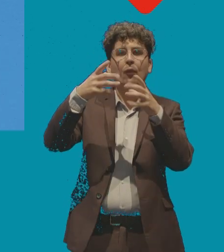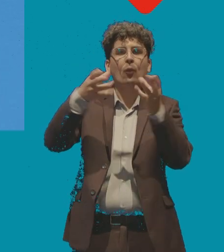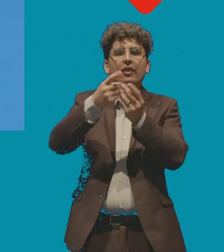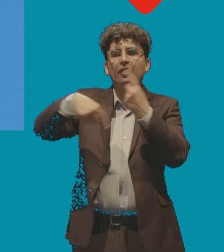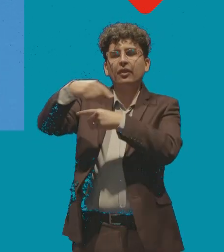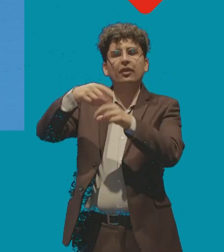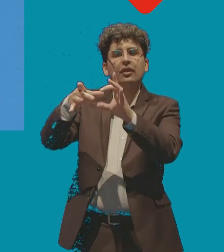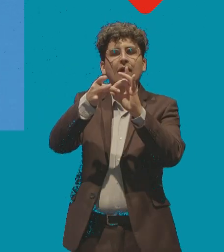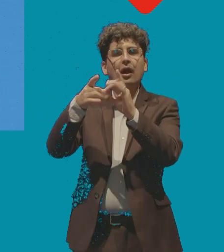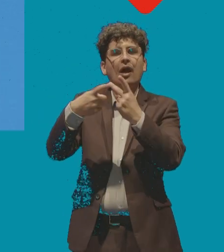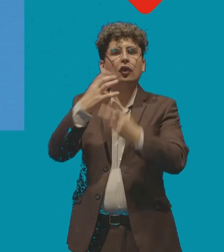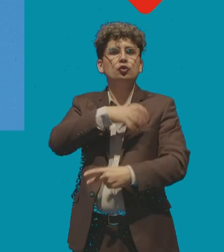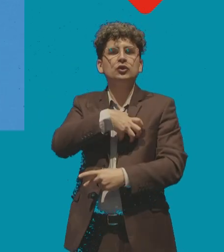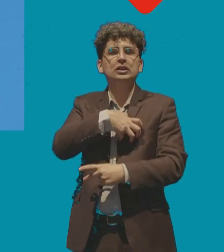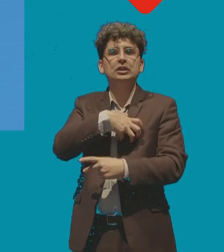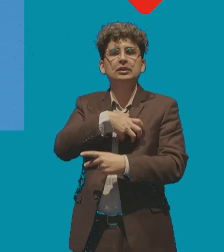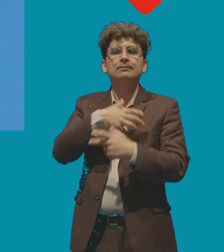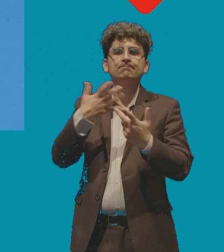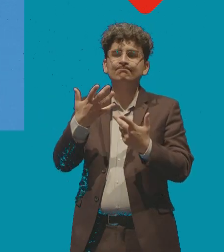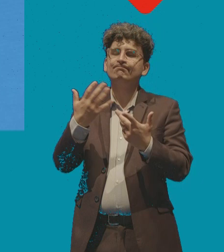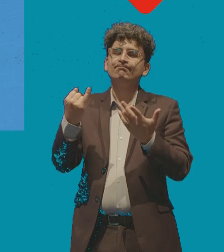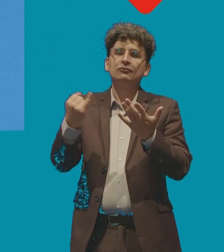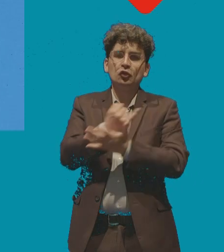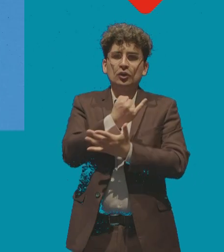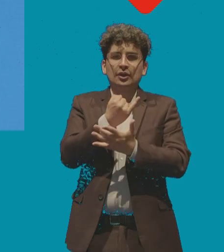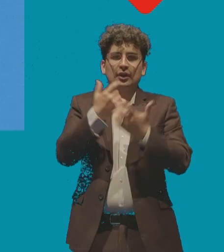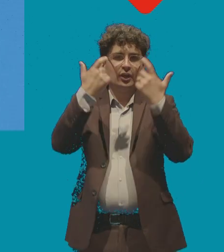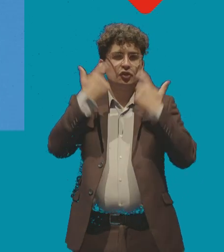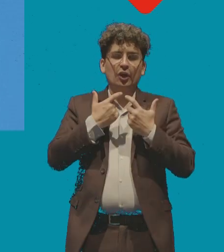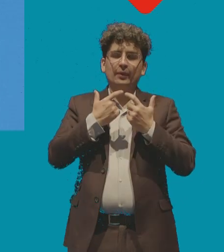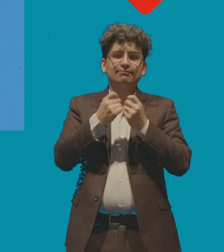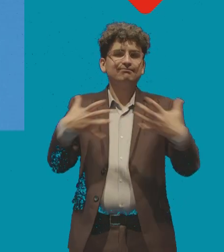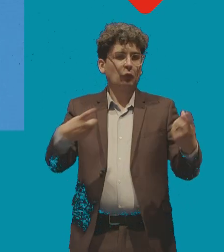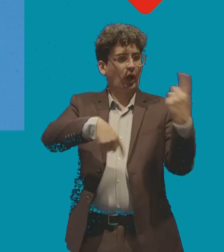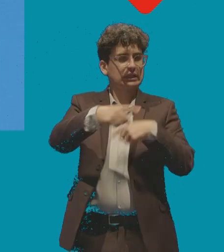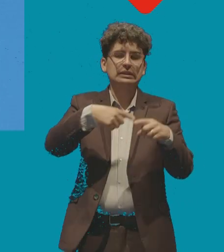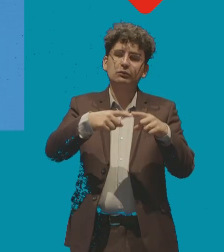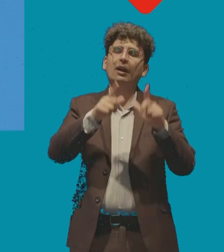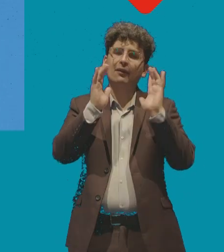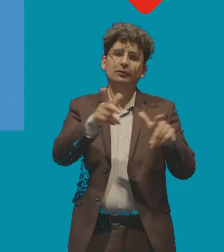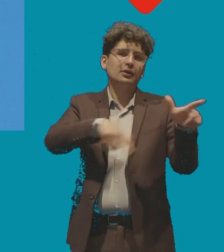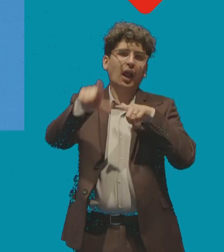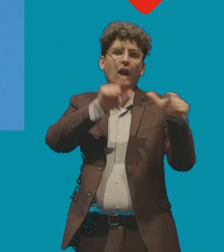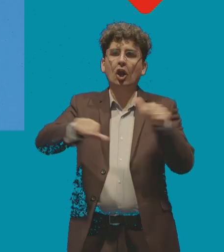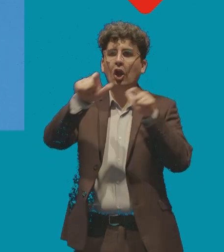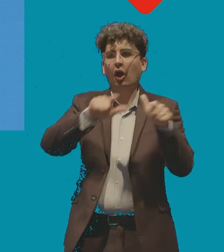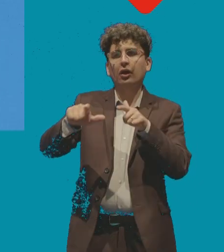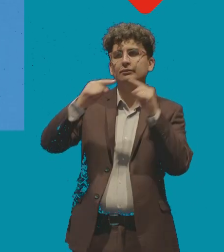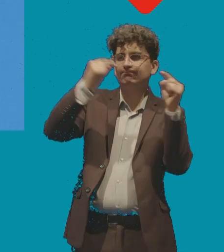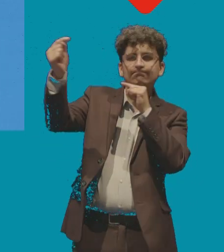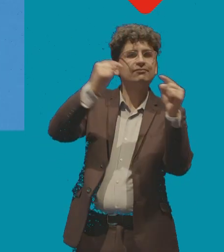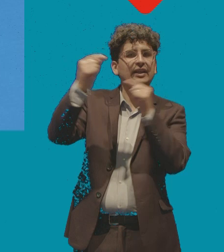Court of Appeal, and although ultimately the judgment didn't go our way, we will keep fighting to put an end to the great pensions